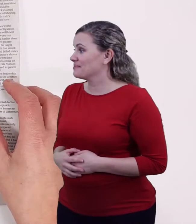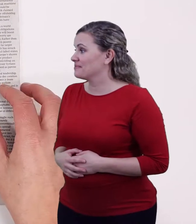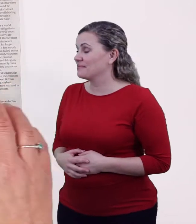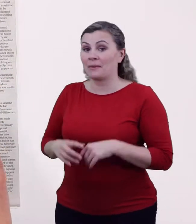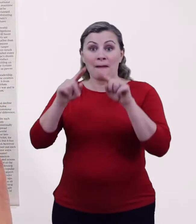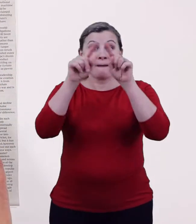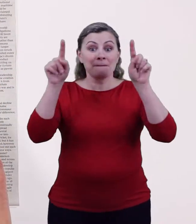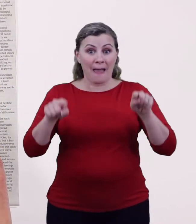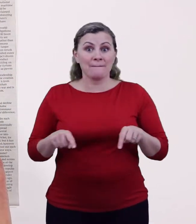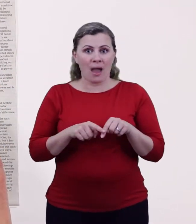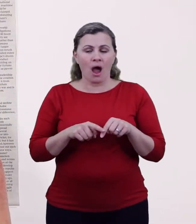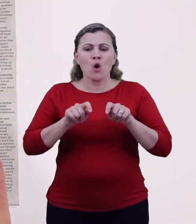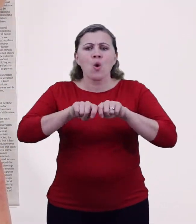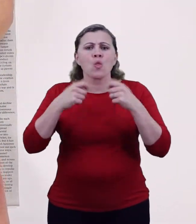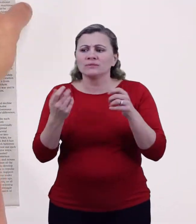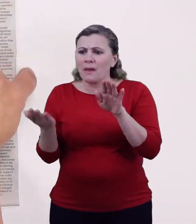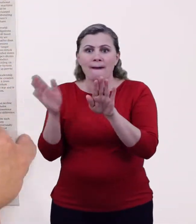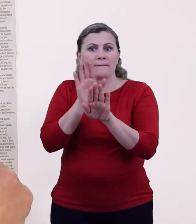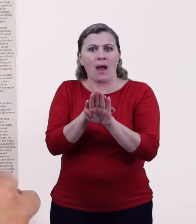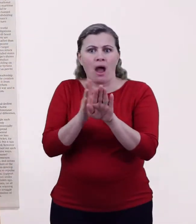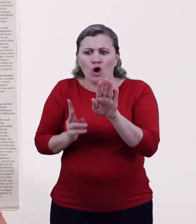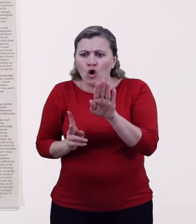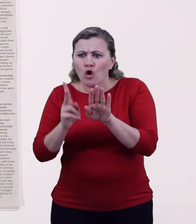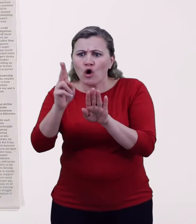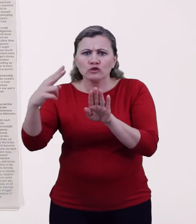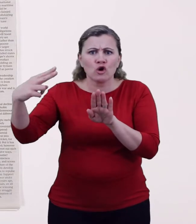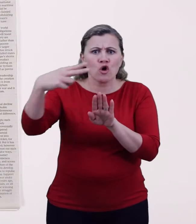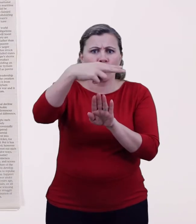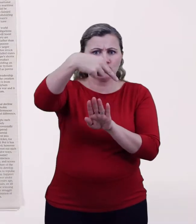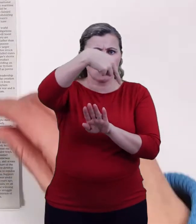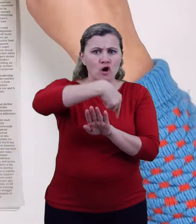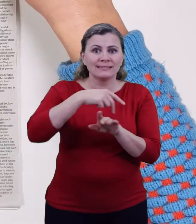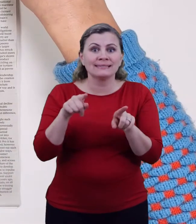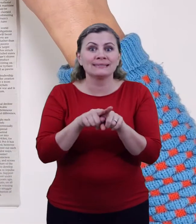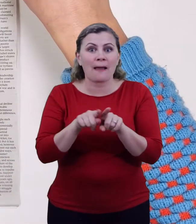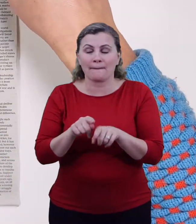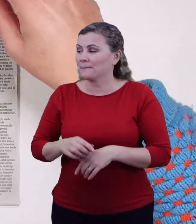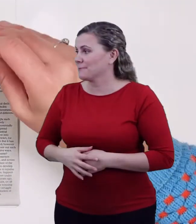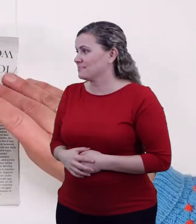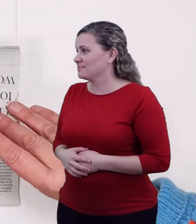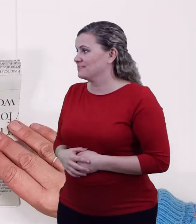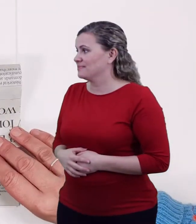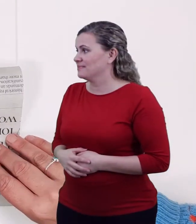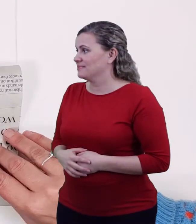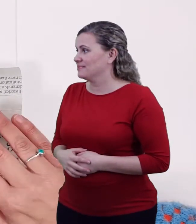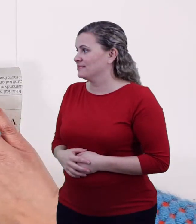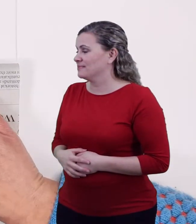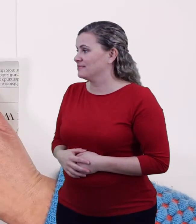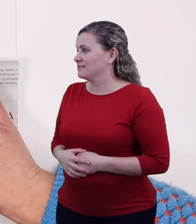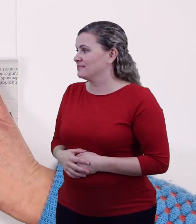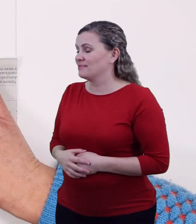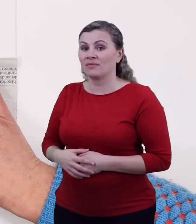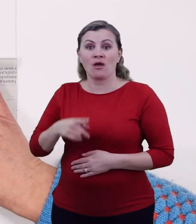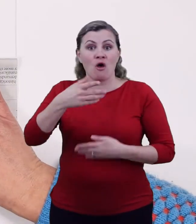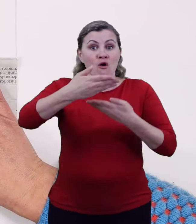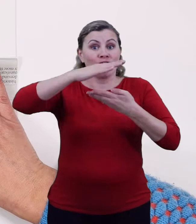our buildings for the city skyline. Cut your newspaper sheet to the same size as your paper. Lay your newspaper on